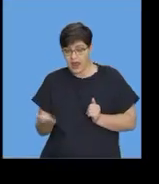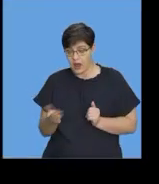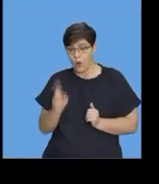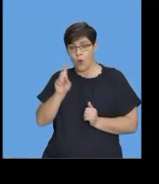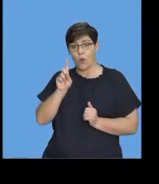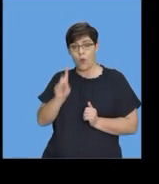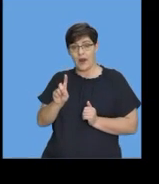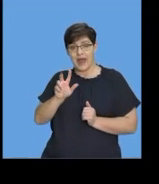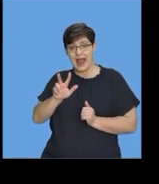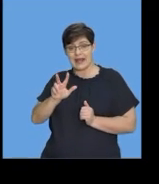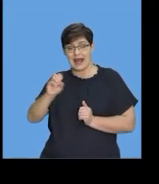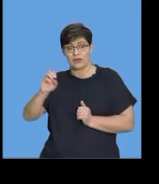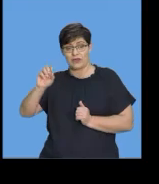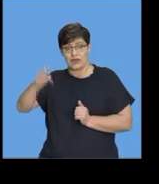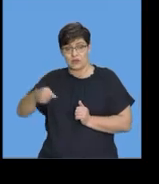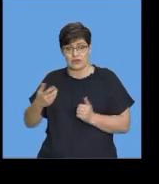many?